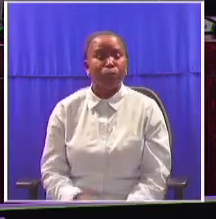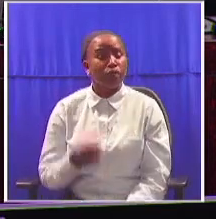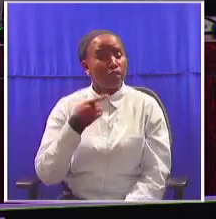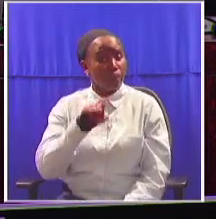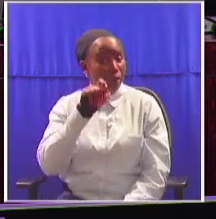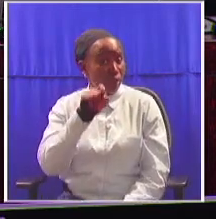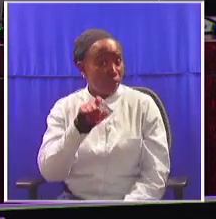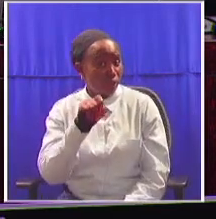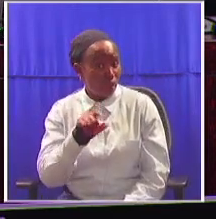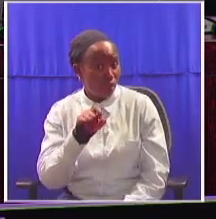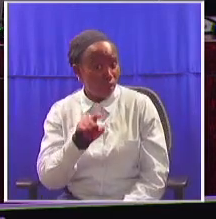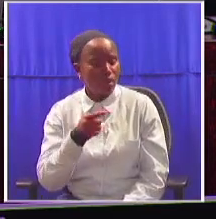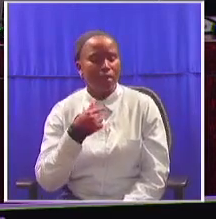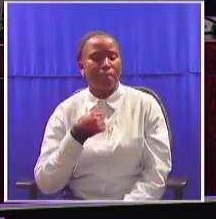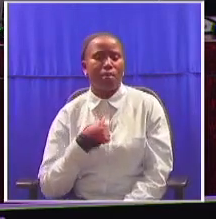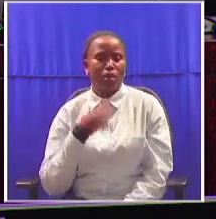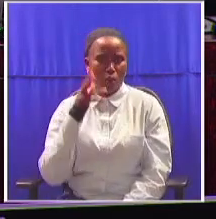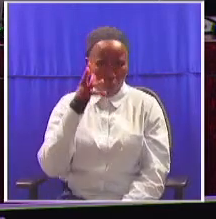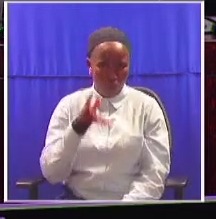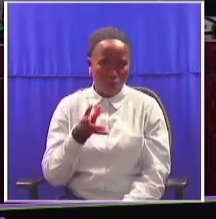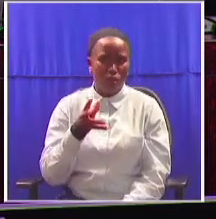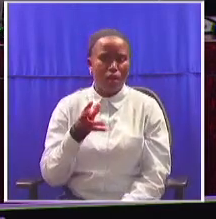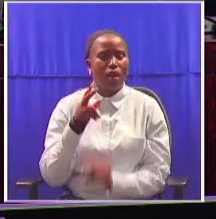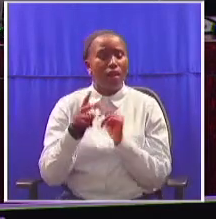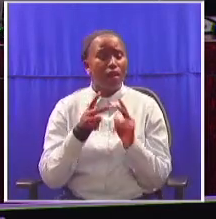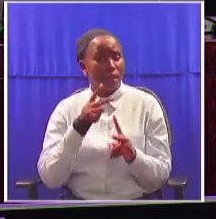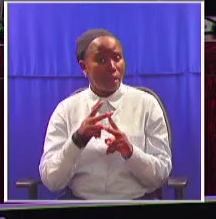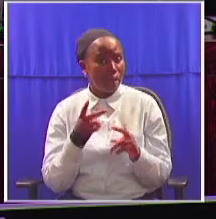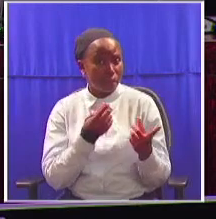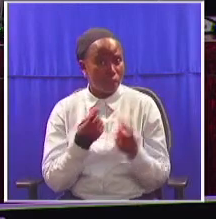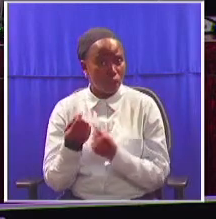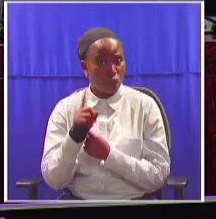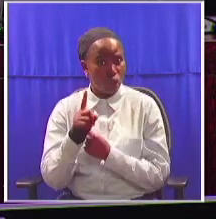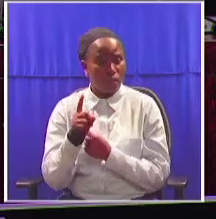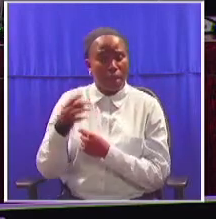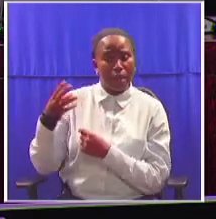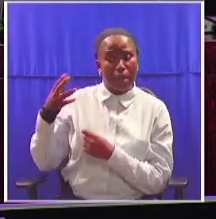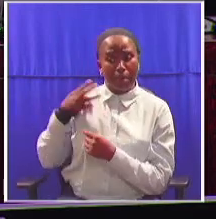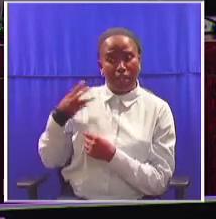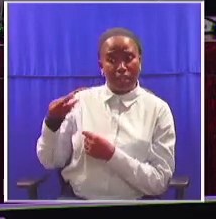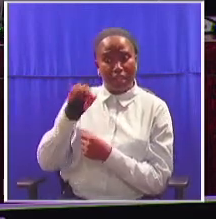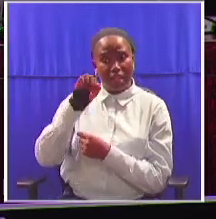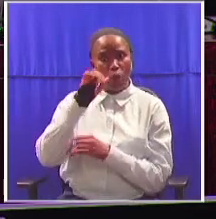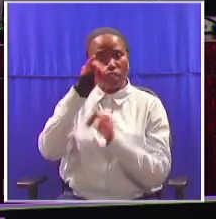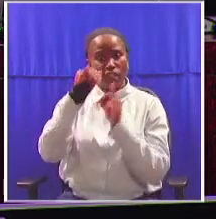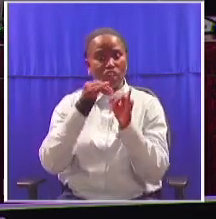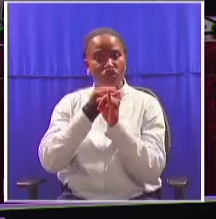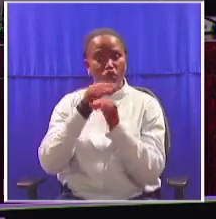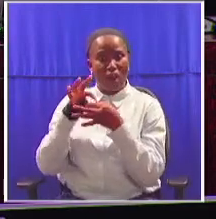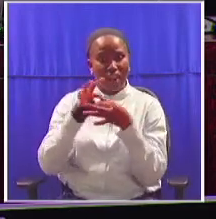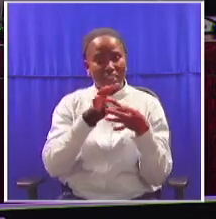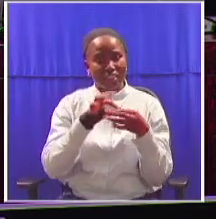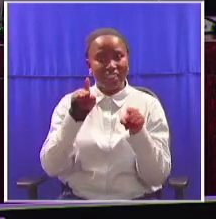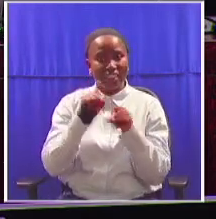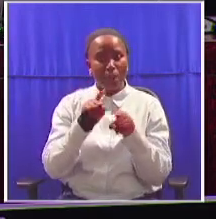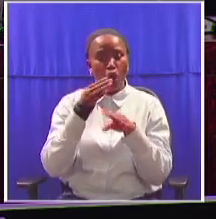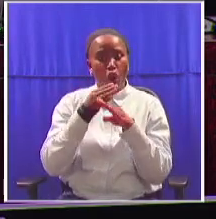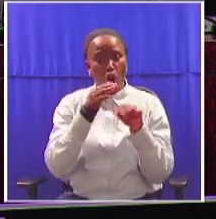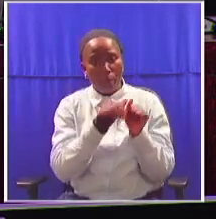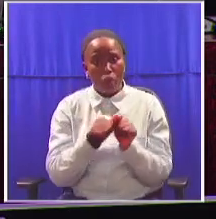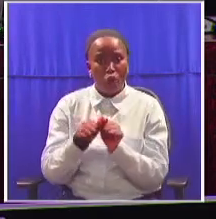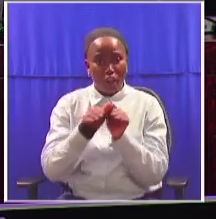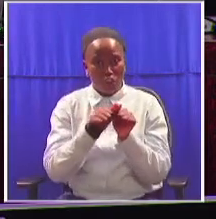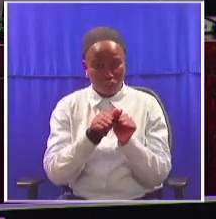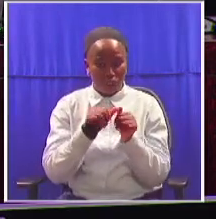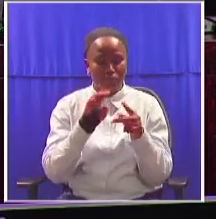sending, once again, the Minister of International Relations and Cooperation, the